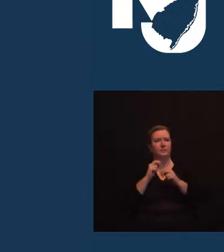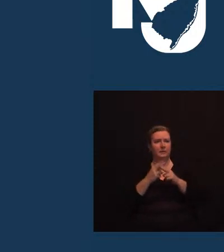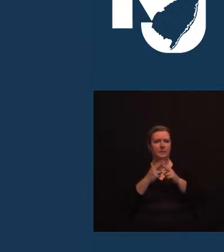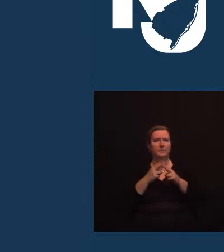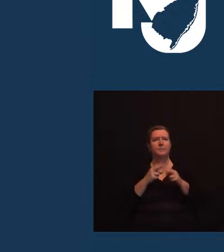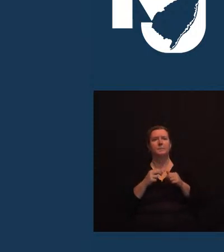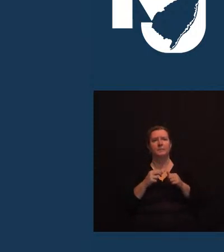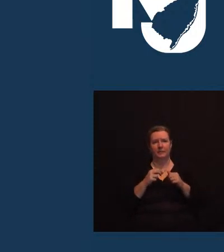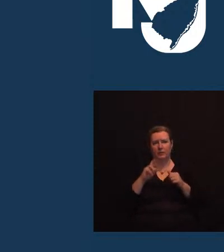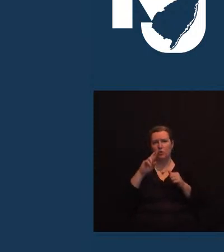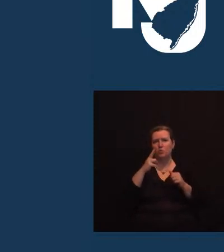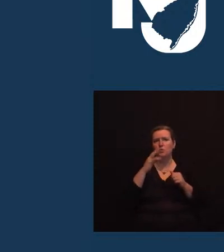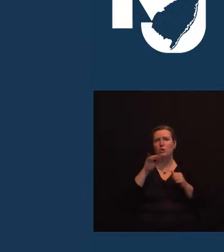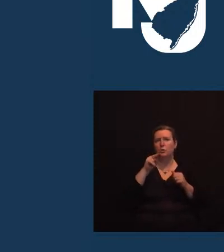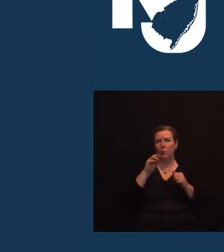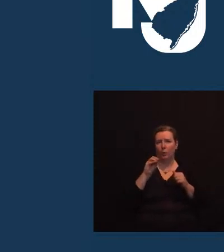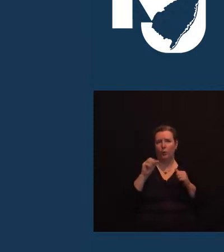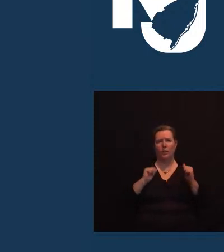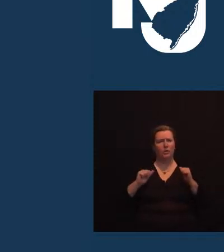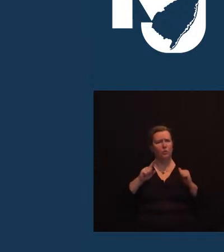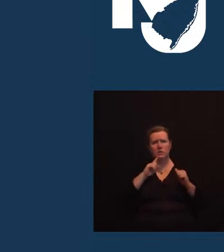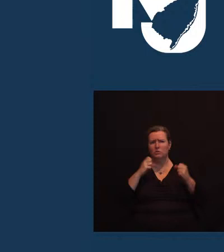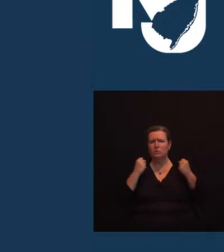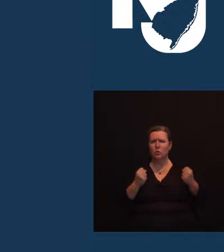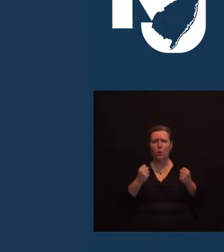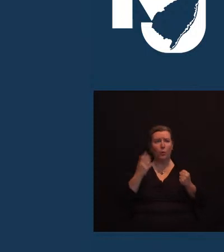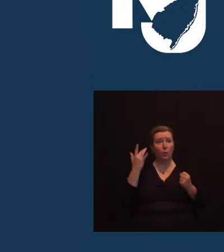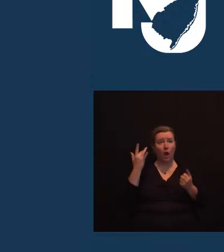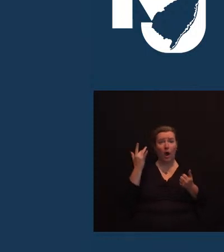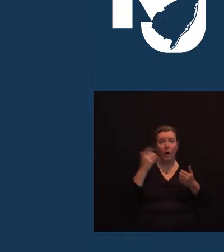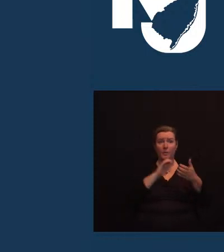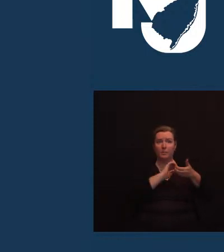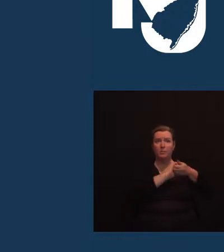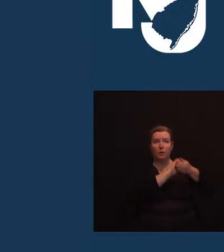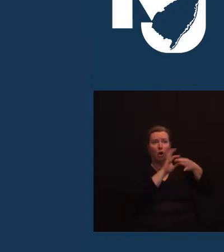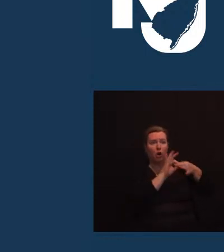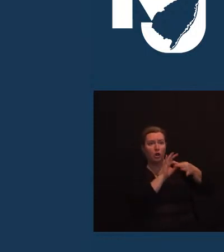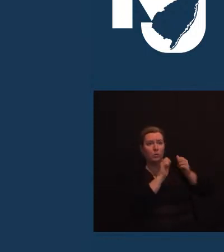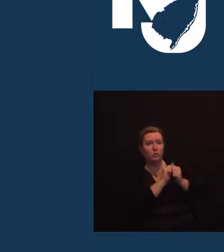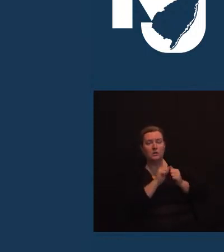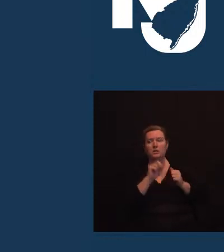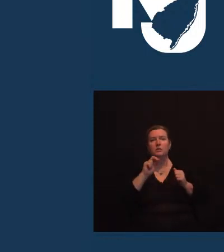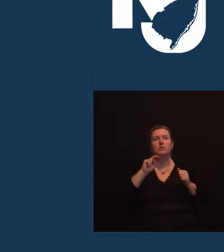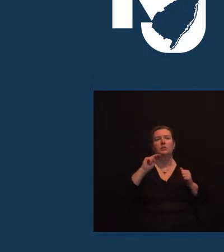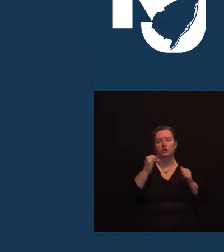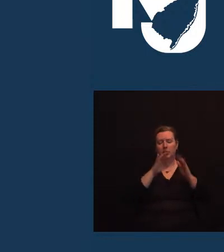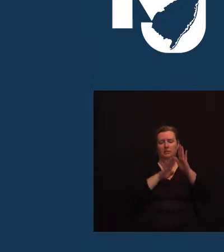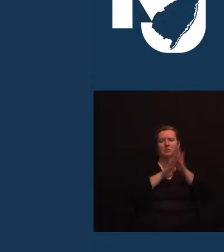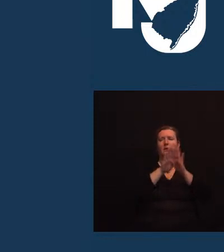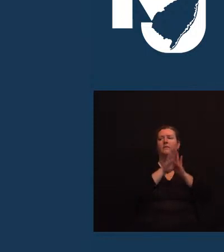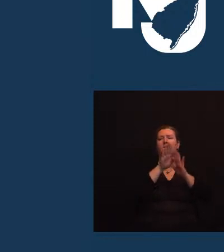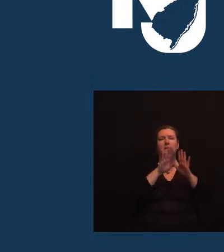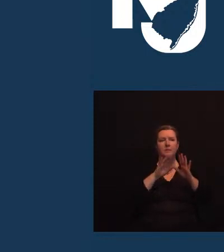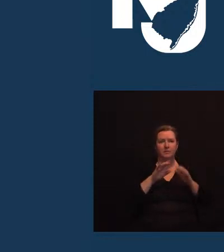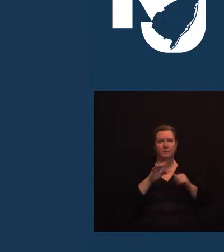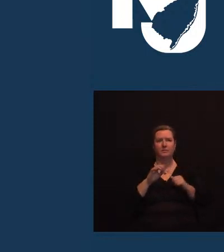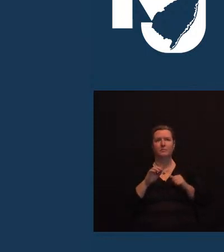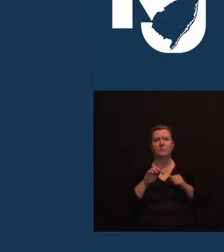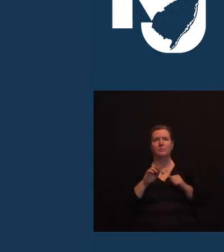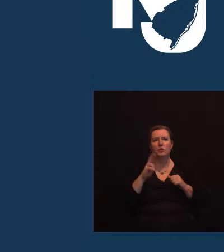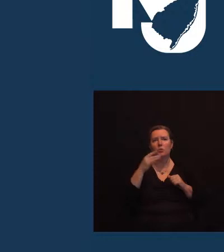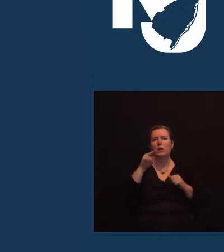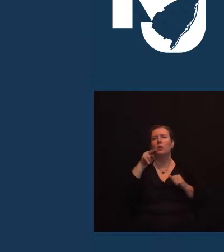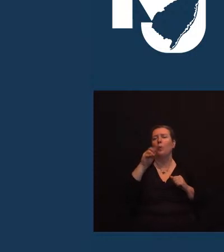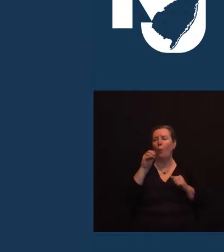institutions, which has remained strong thanks to a partnership with the New Jersey Economic Development Authority. And that is the Rhino Theater Group of